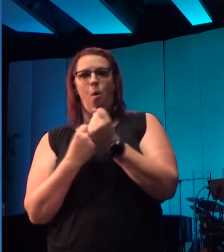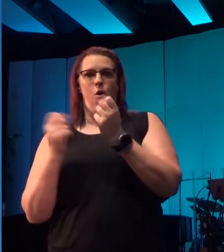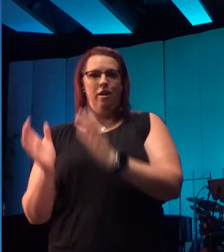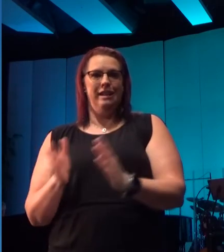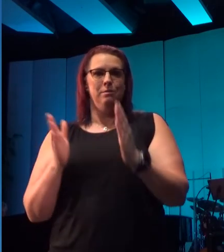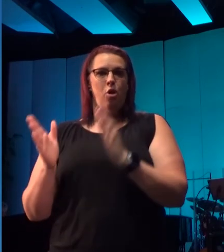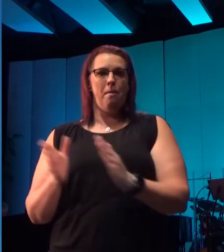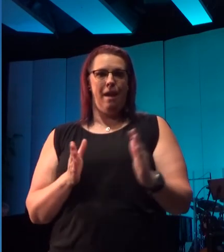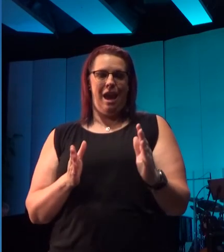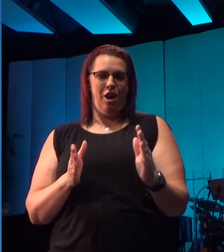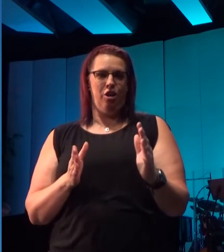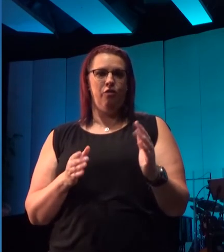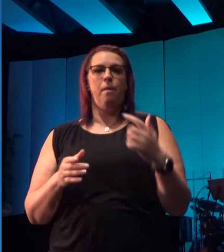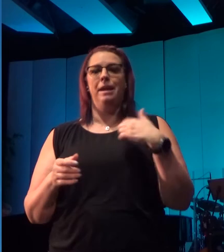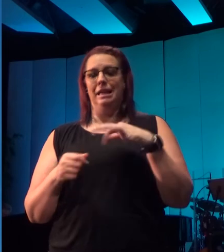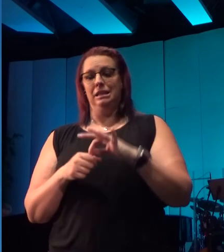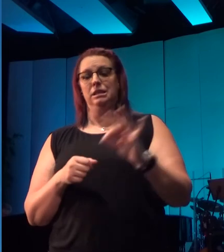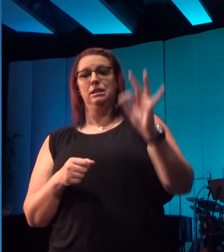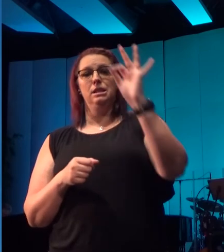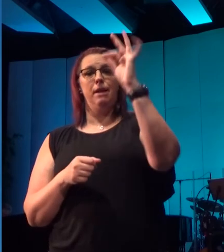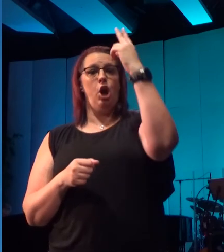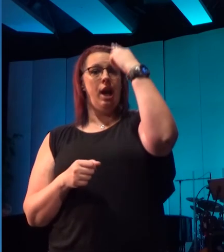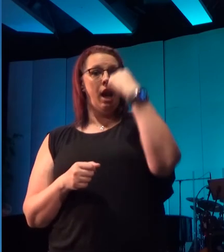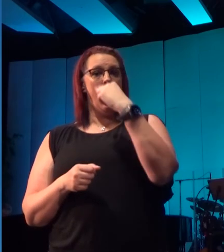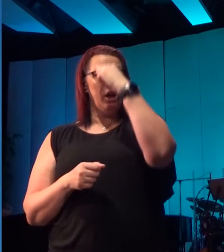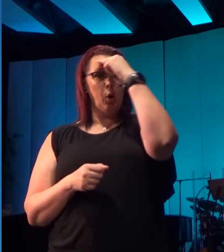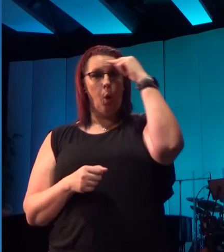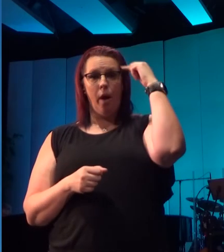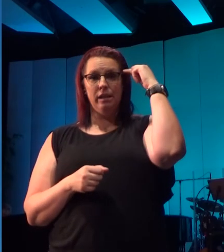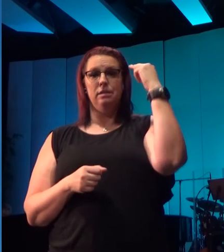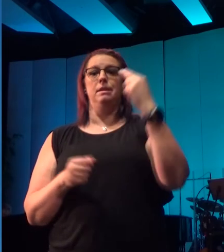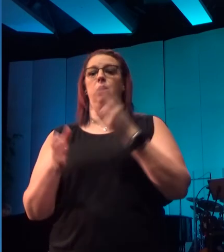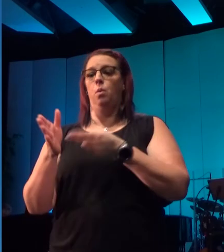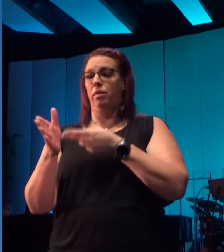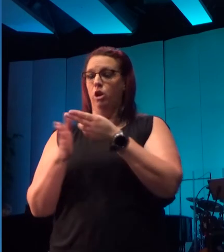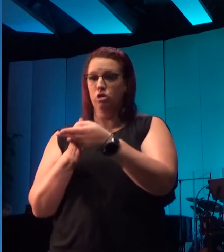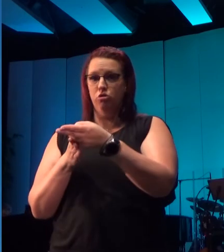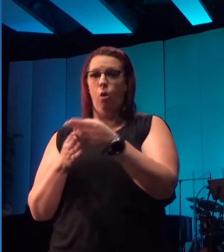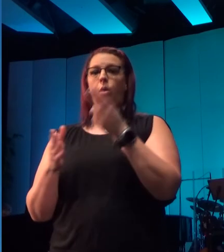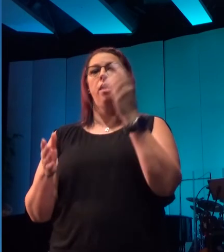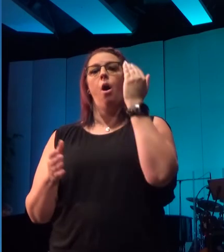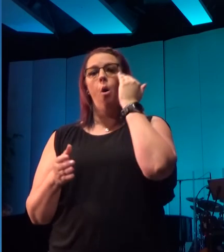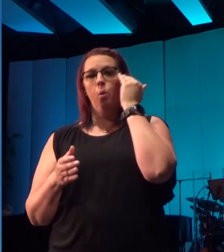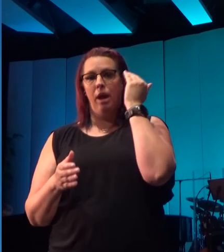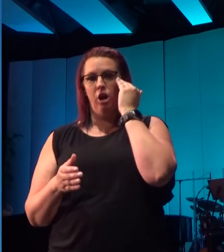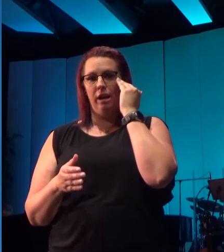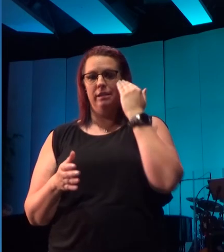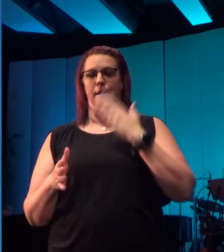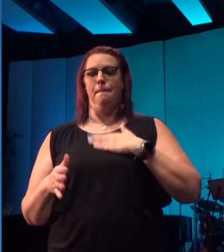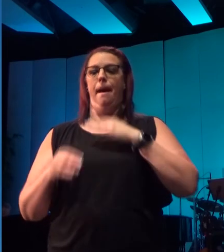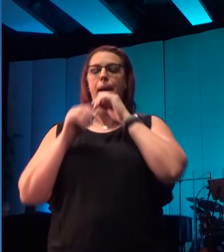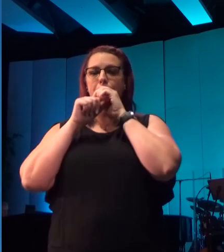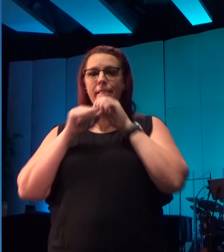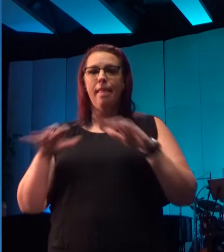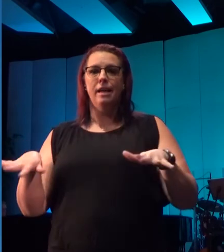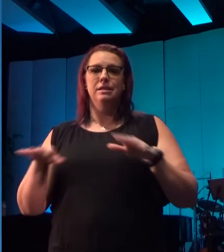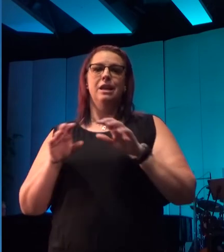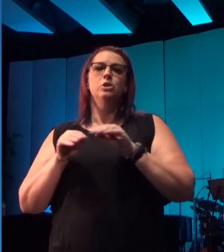me. Spirit anoints me with truth awareness. My blessings